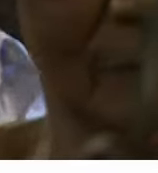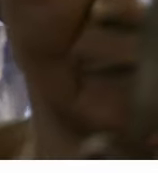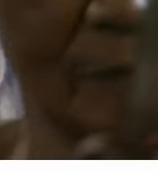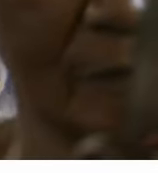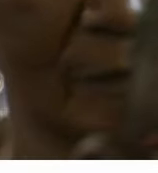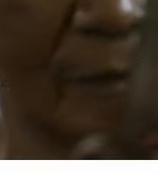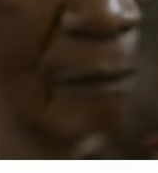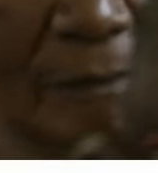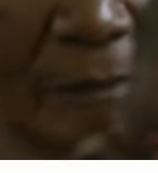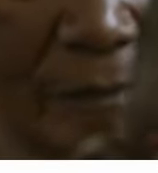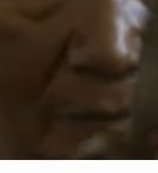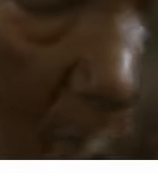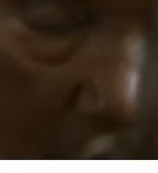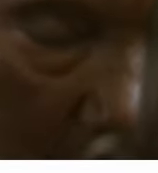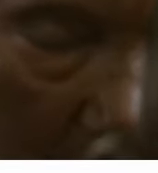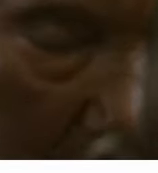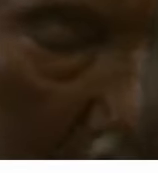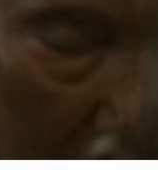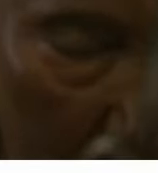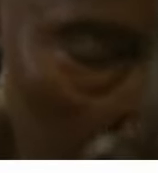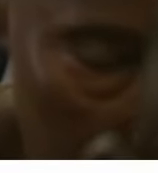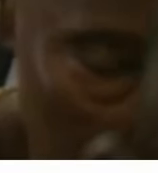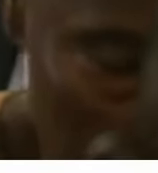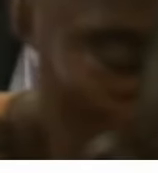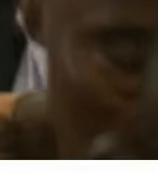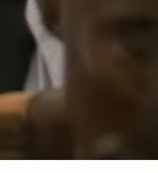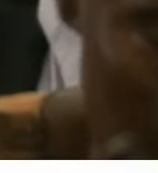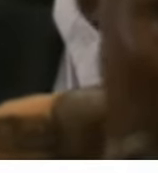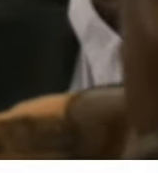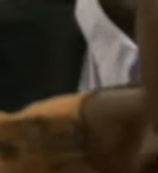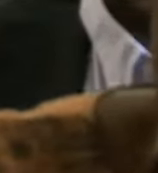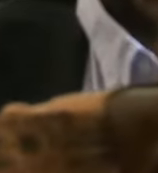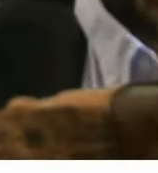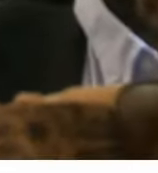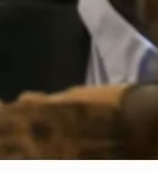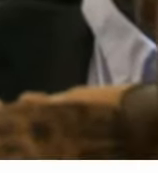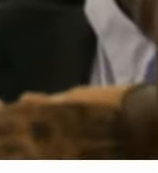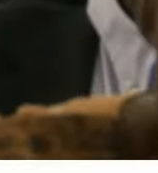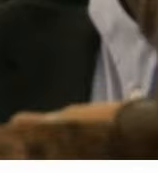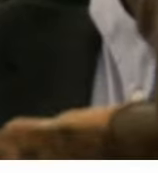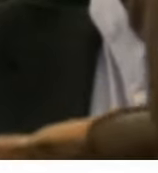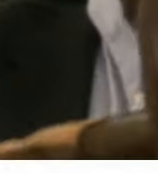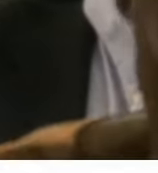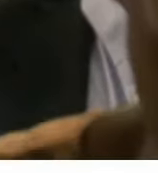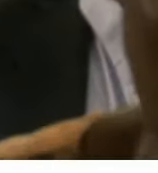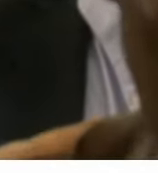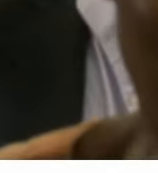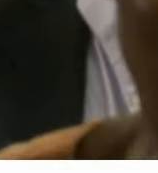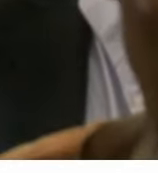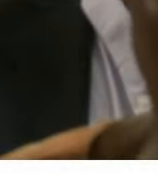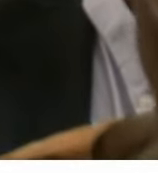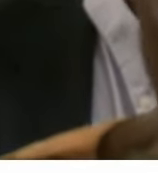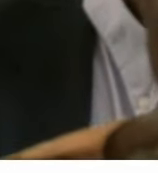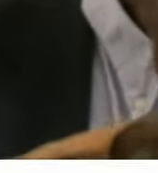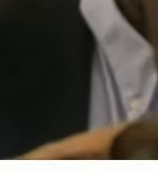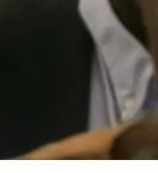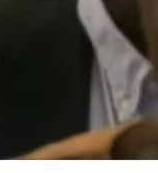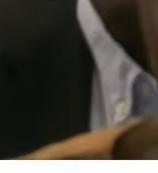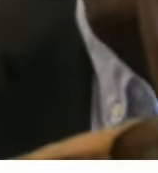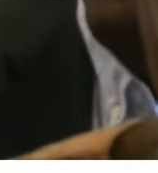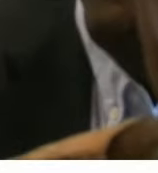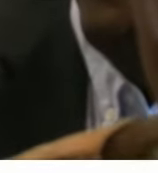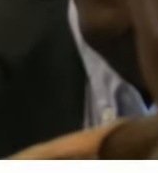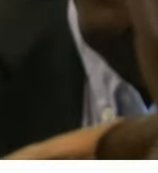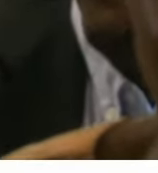that the Lord will guide us and lead us and bless us as we gather together. Let us pray. Gracious Father, we adore you this